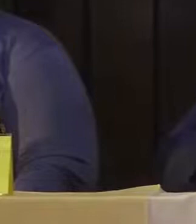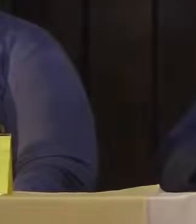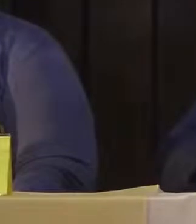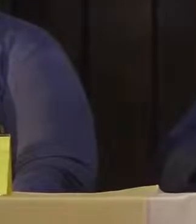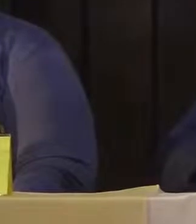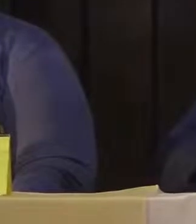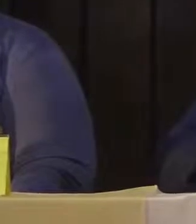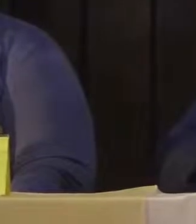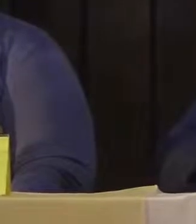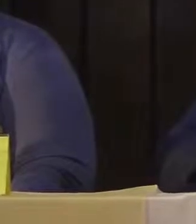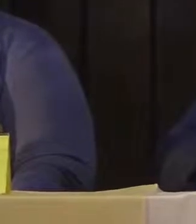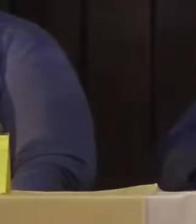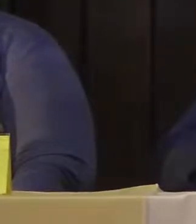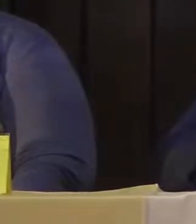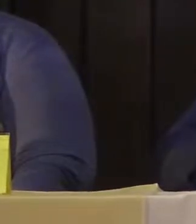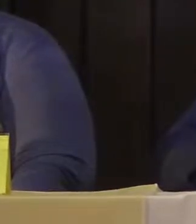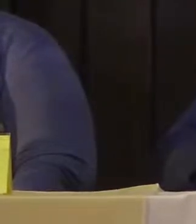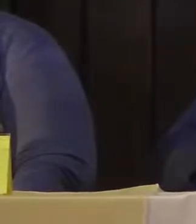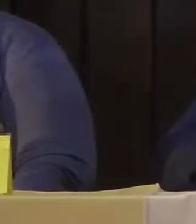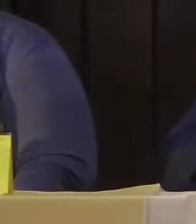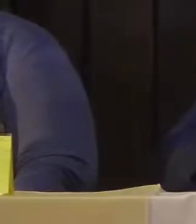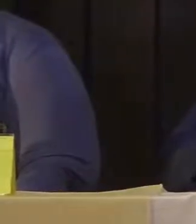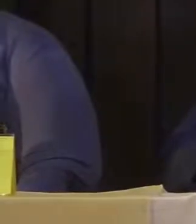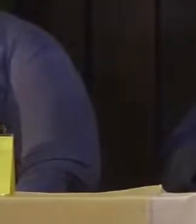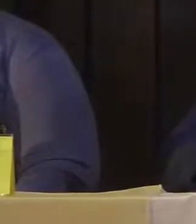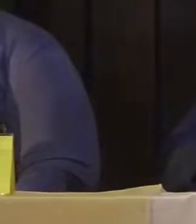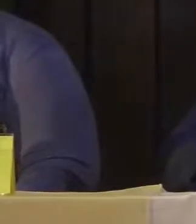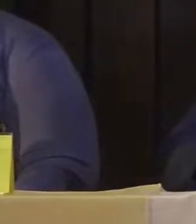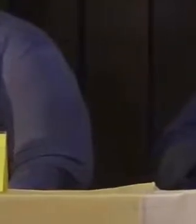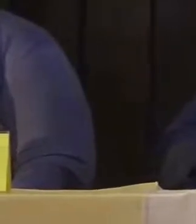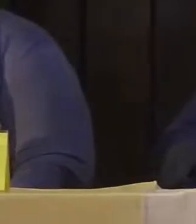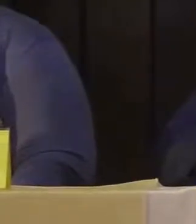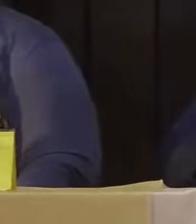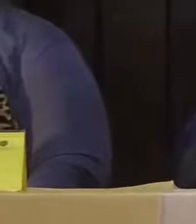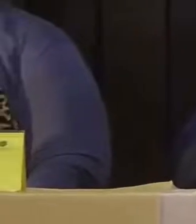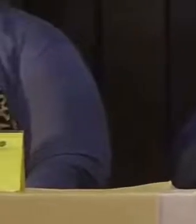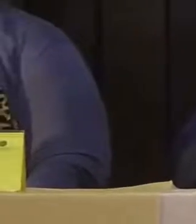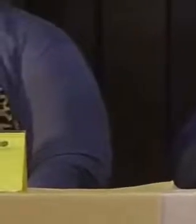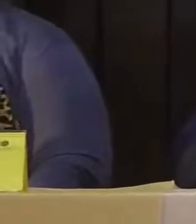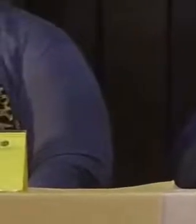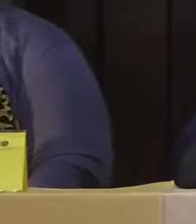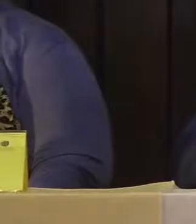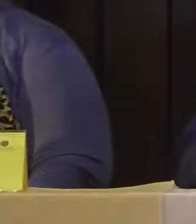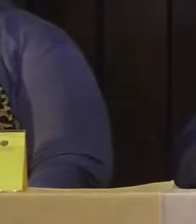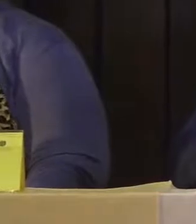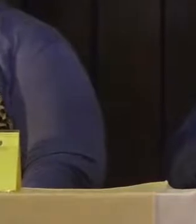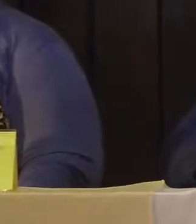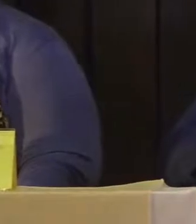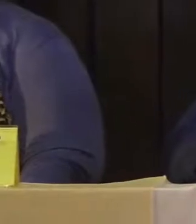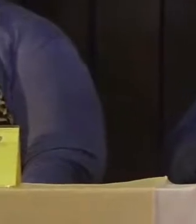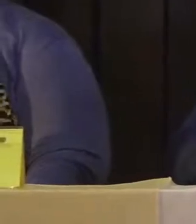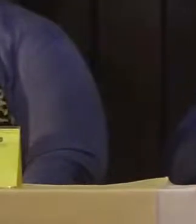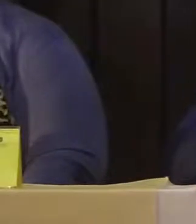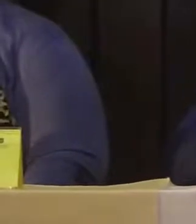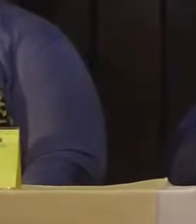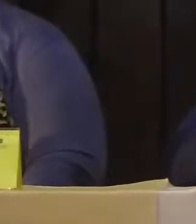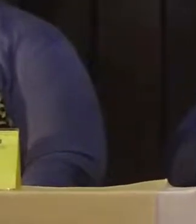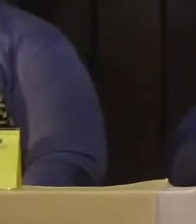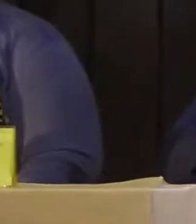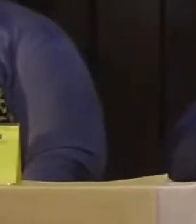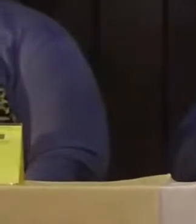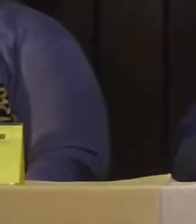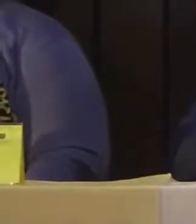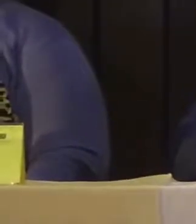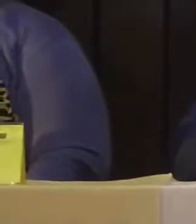that opportunity to go and look at it and give us his commitment in terms of resolving the problem at